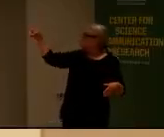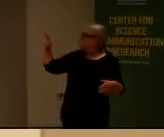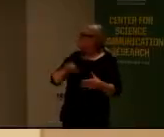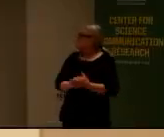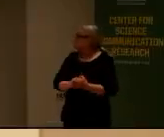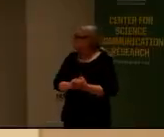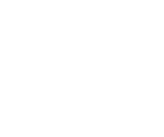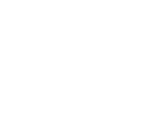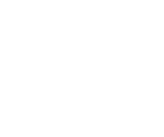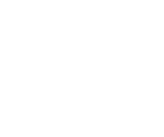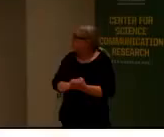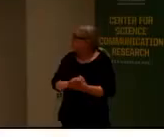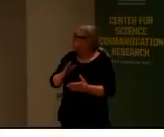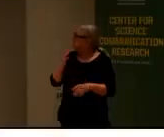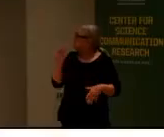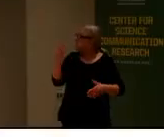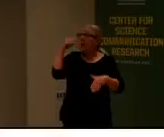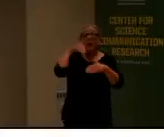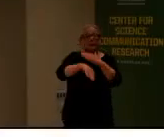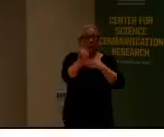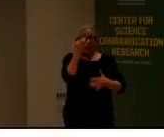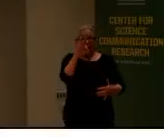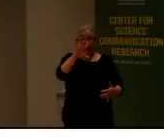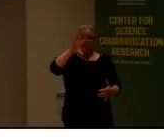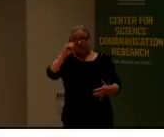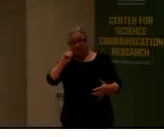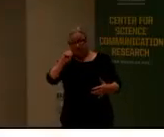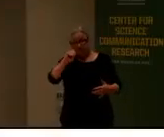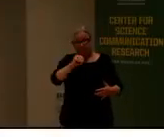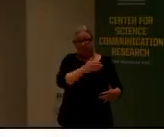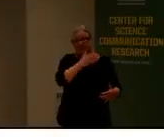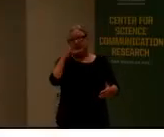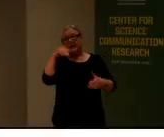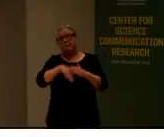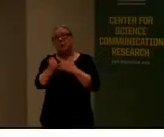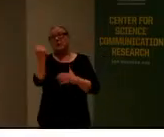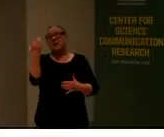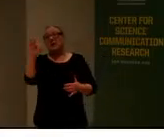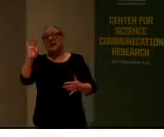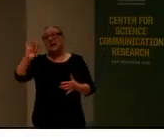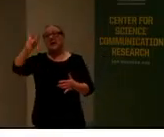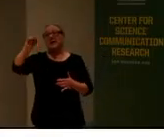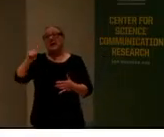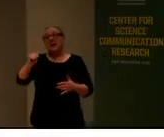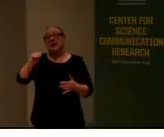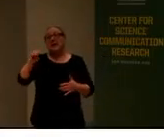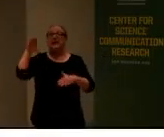There's obviously some reference points here. Born in 1950, born in 1980, born in 2020.